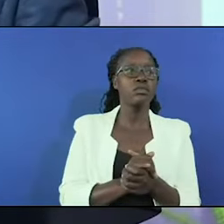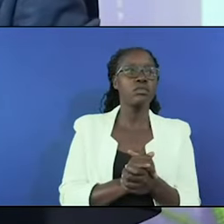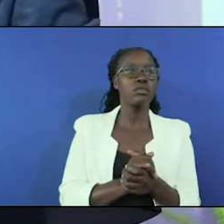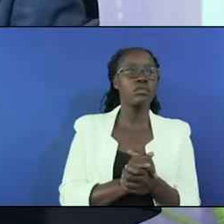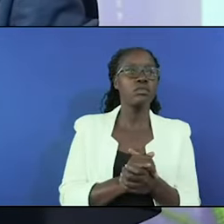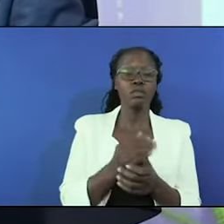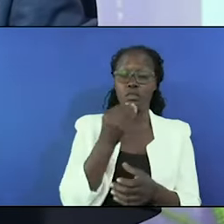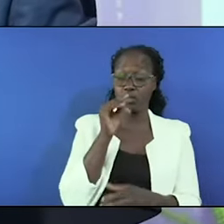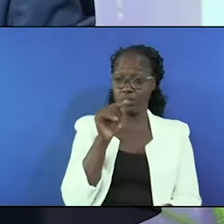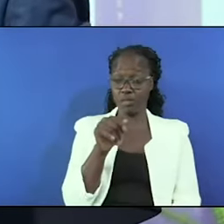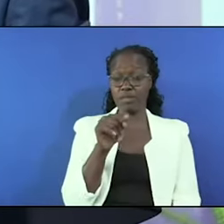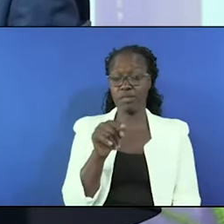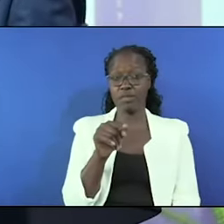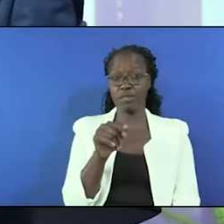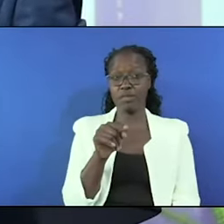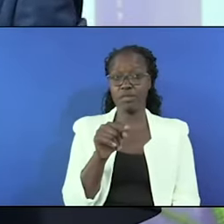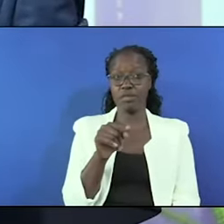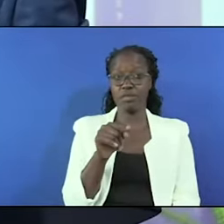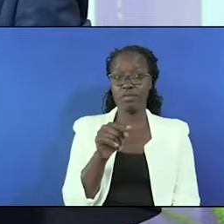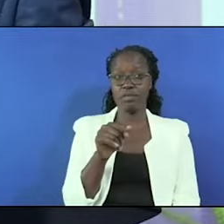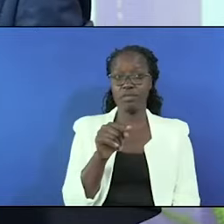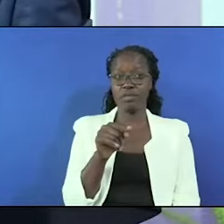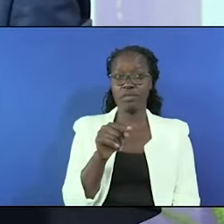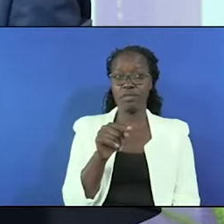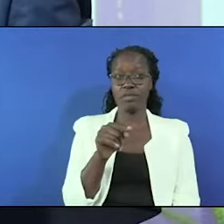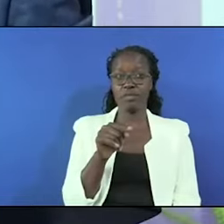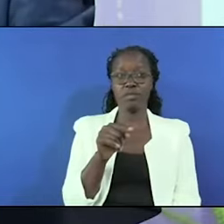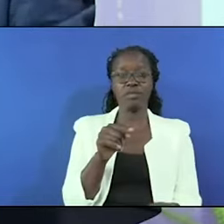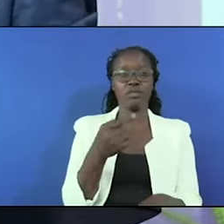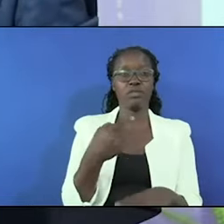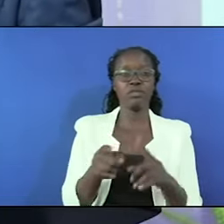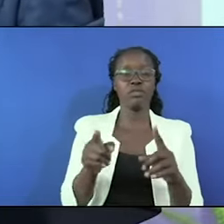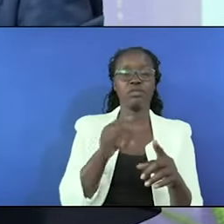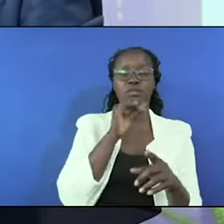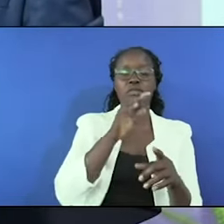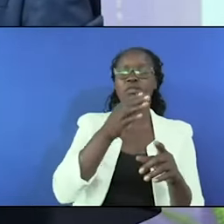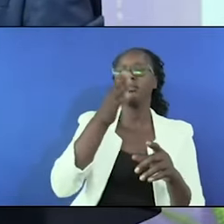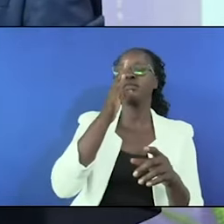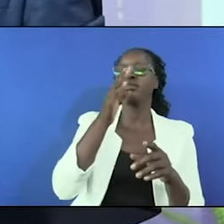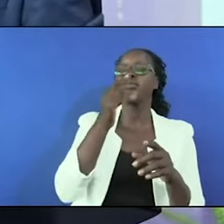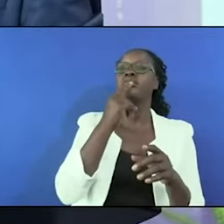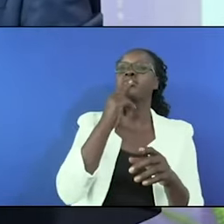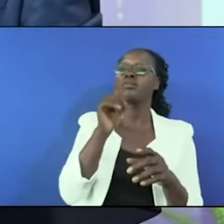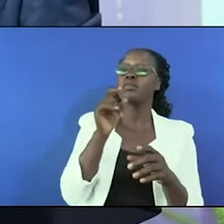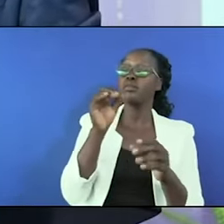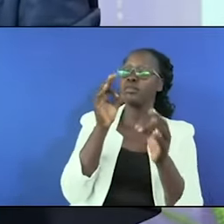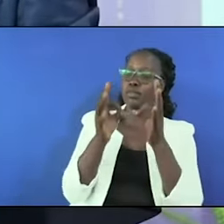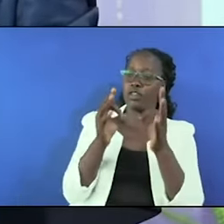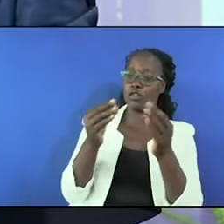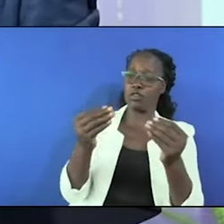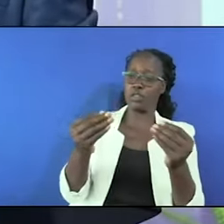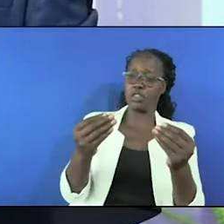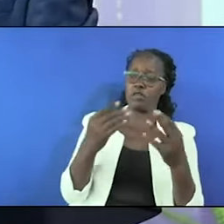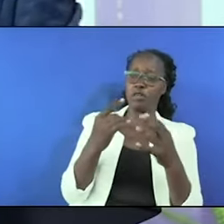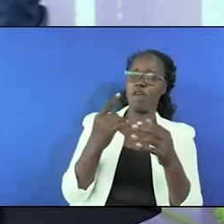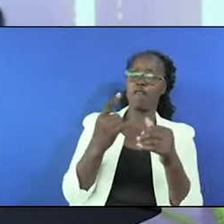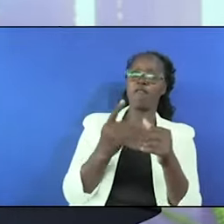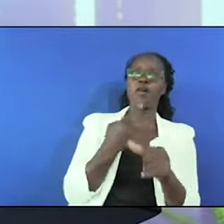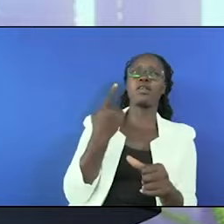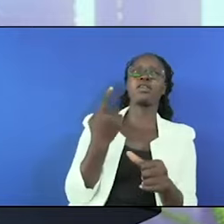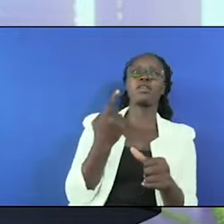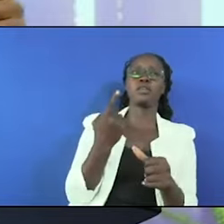Last meal. But the servant of God assured her, if you give me